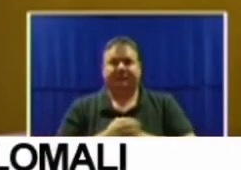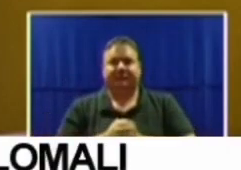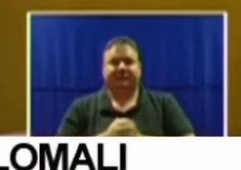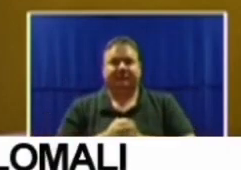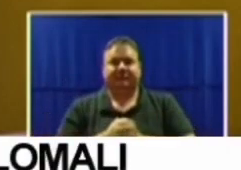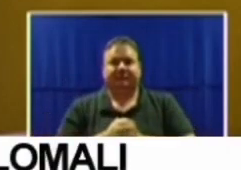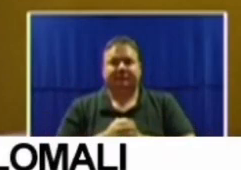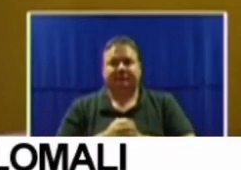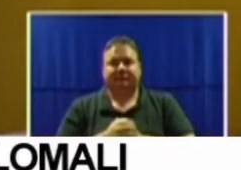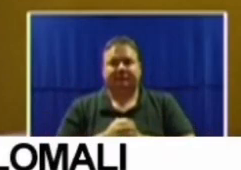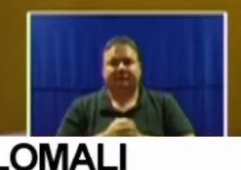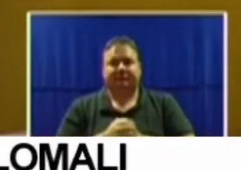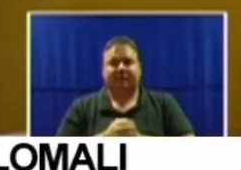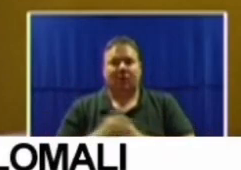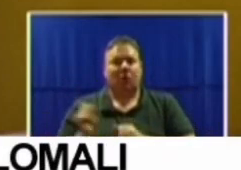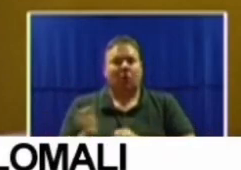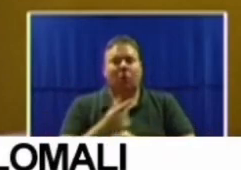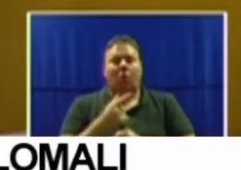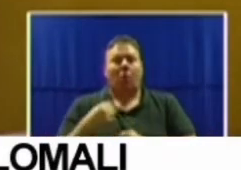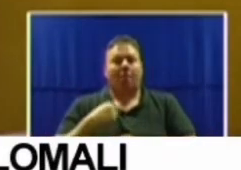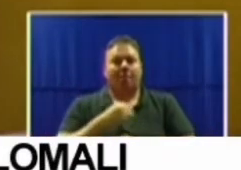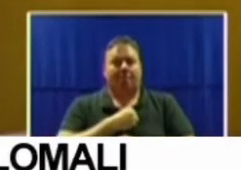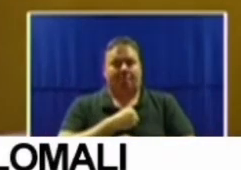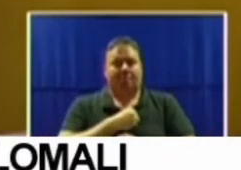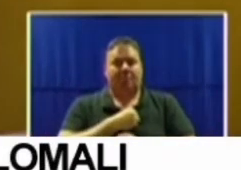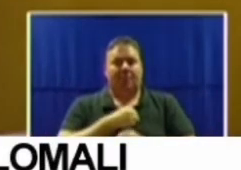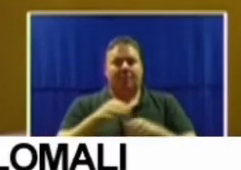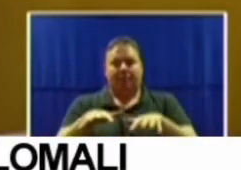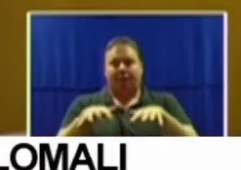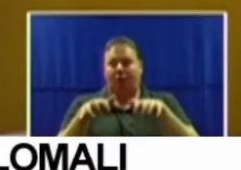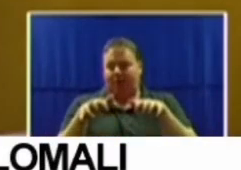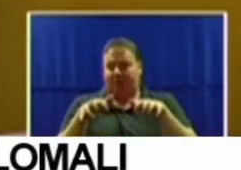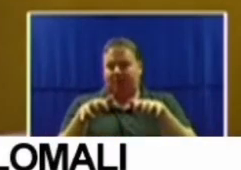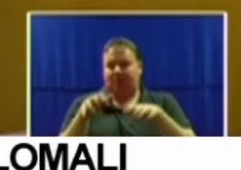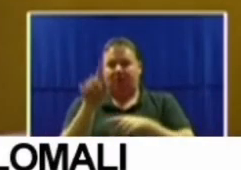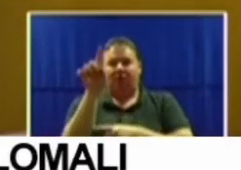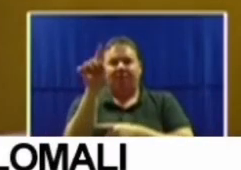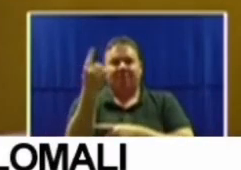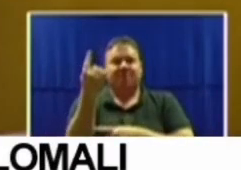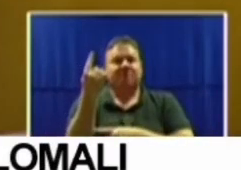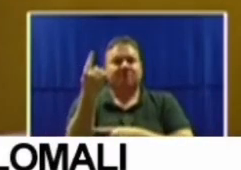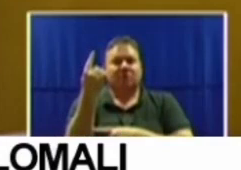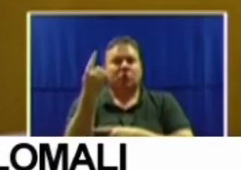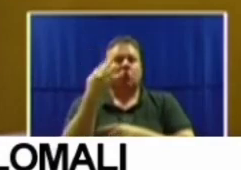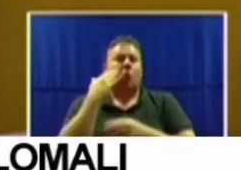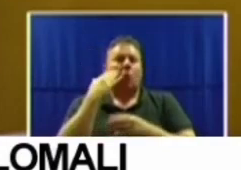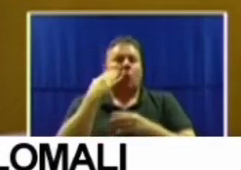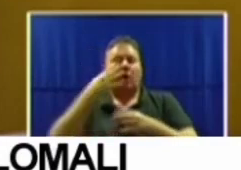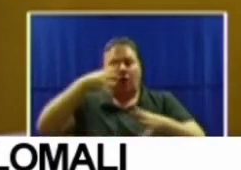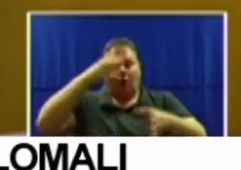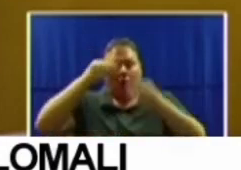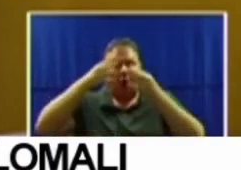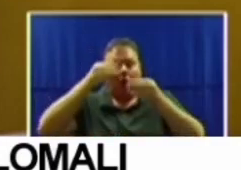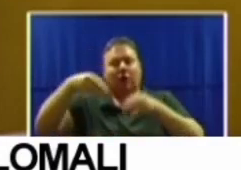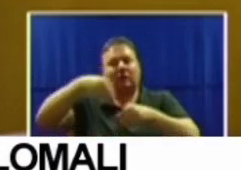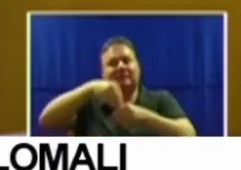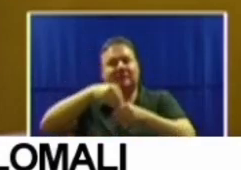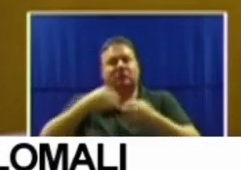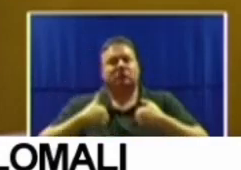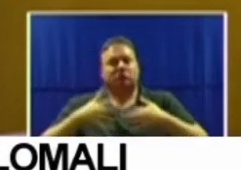All of us as members of parliament, the first thing in your orientation or in your induction, whatever it